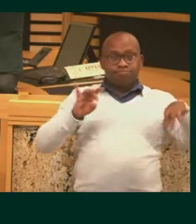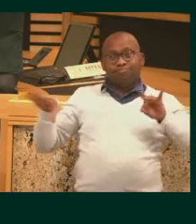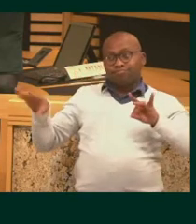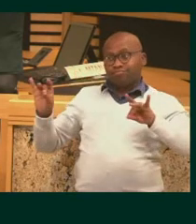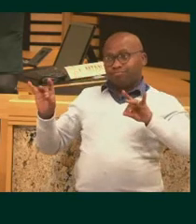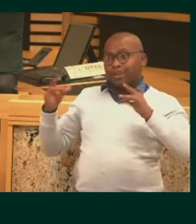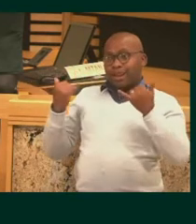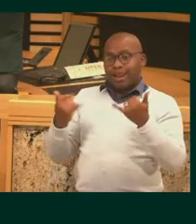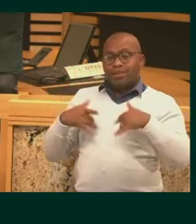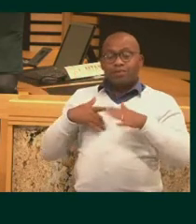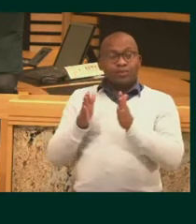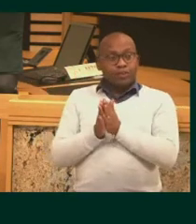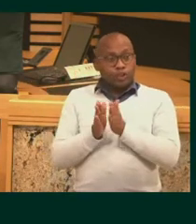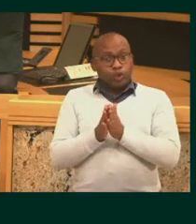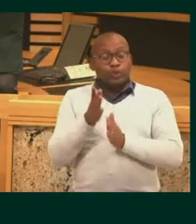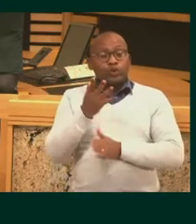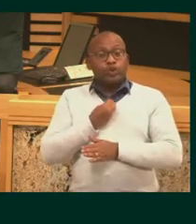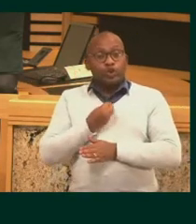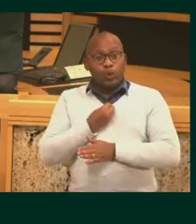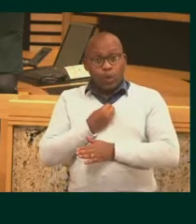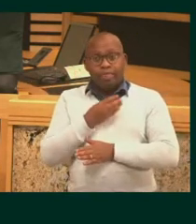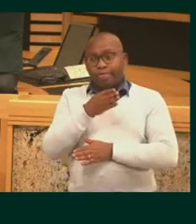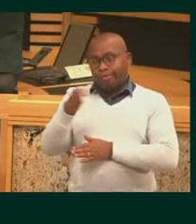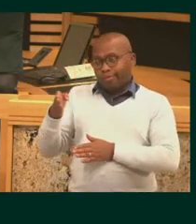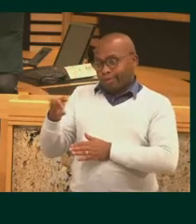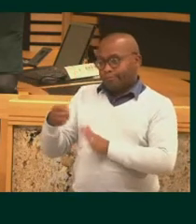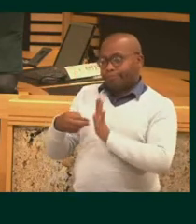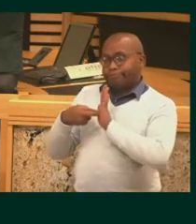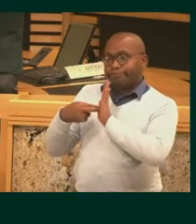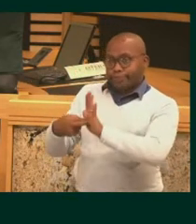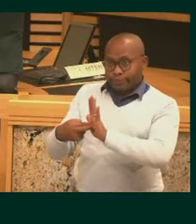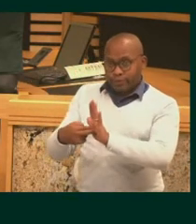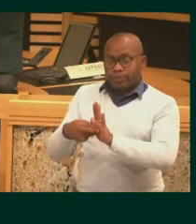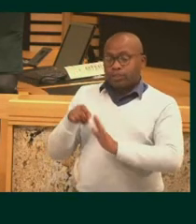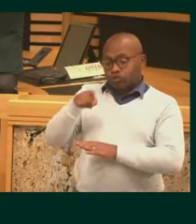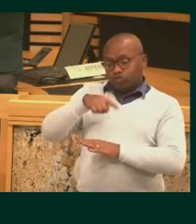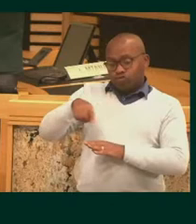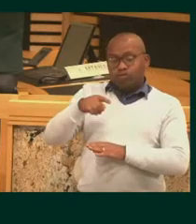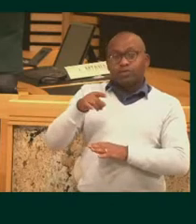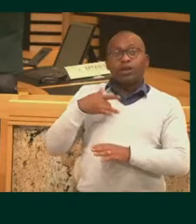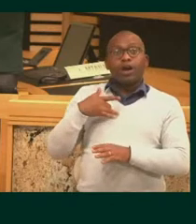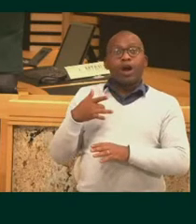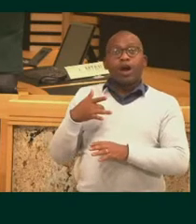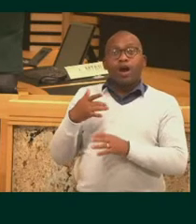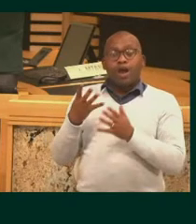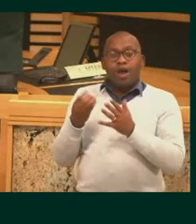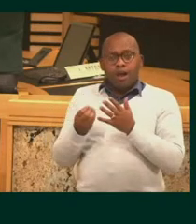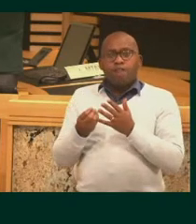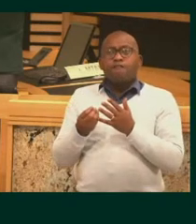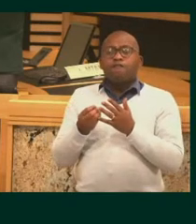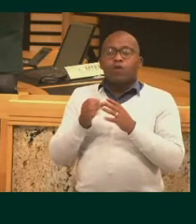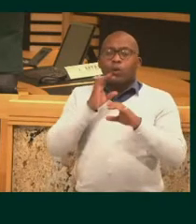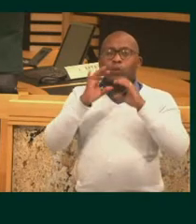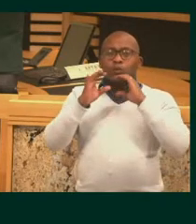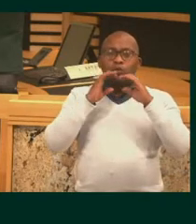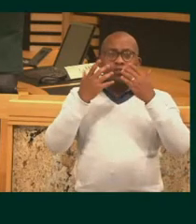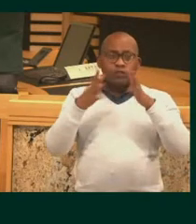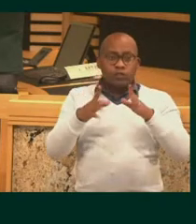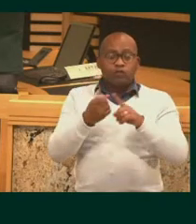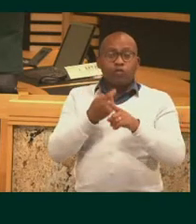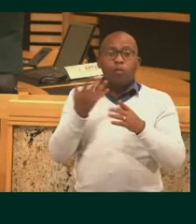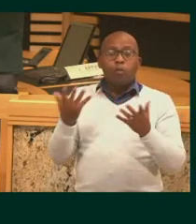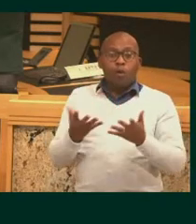youth is included amongst these designated groups these these requirements amongst others were also communicated in the PPR of